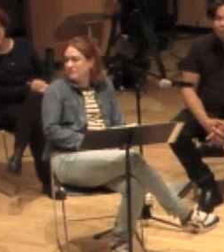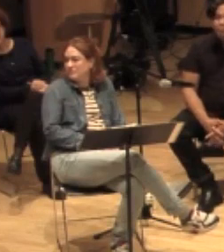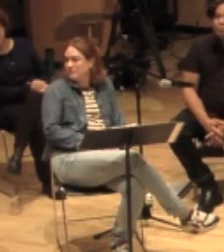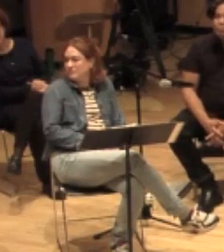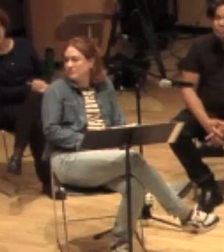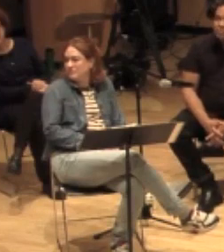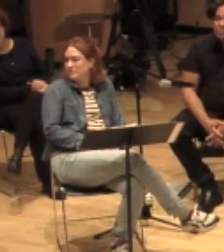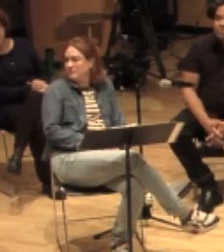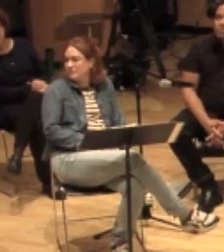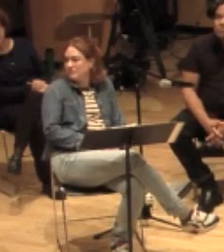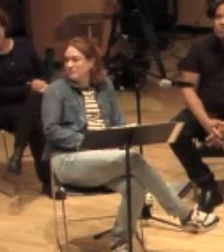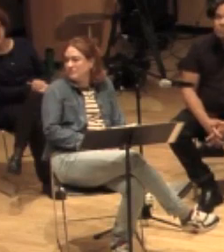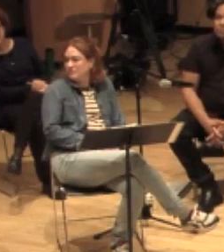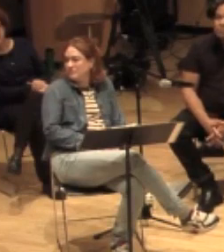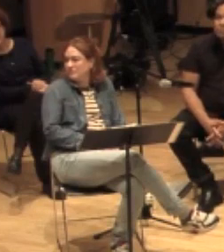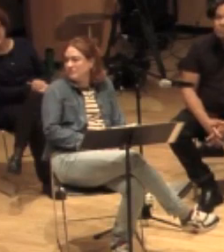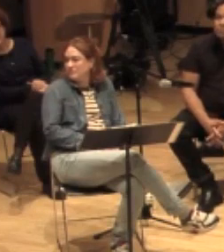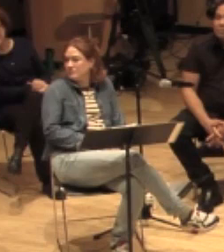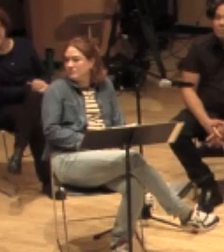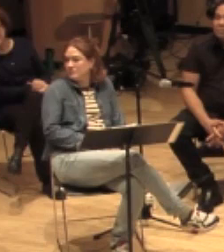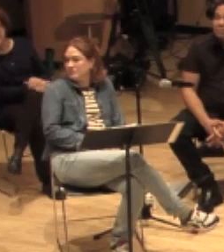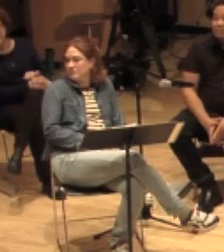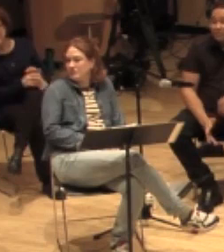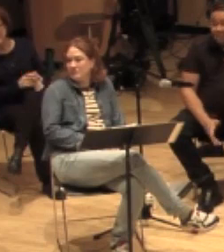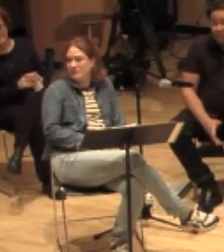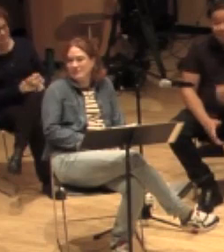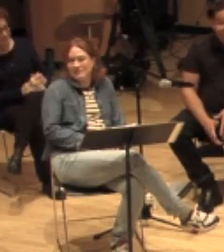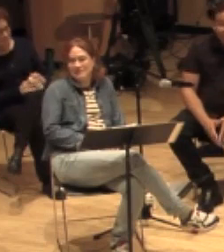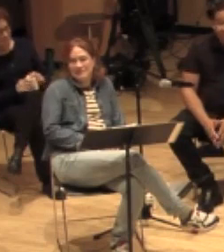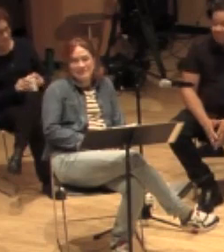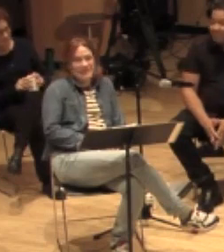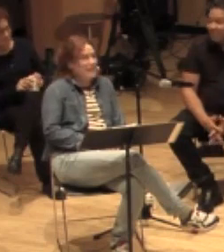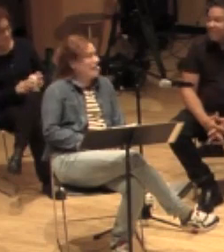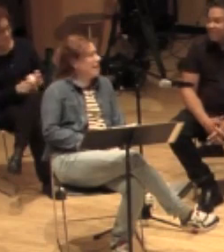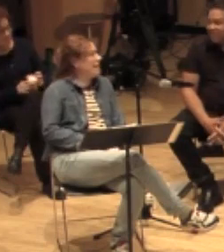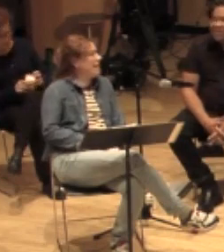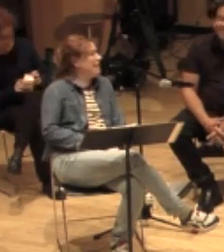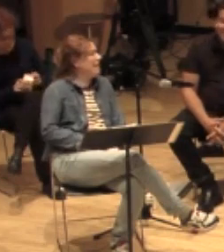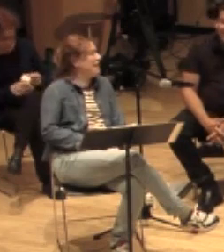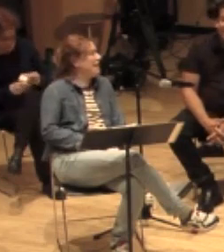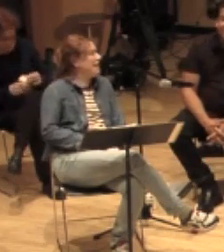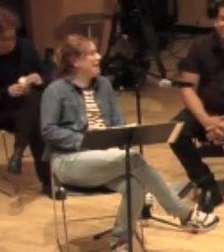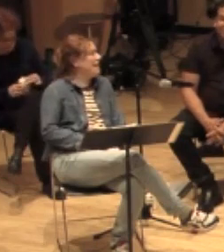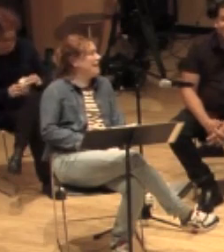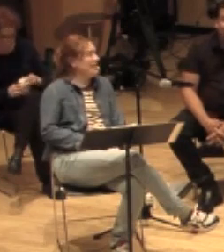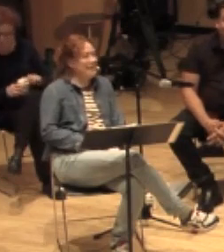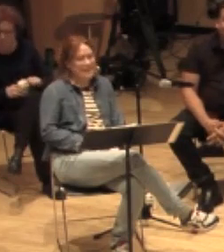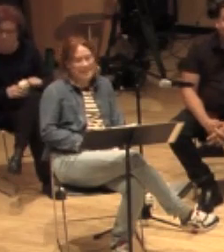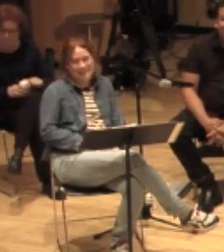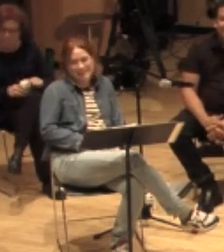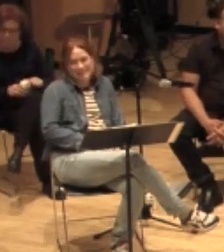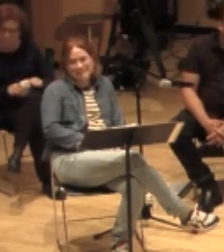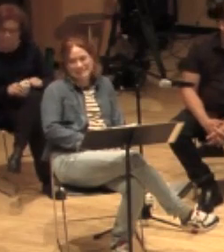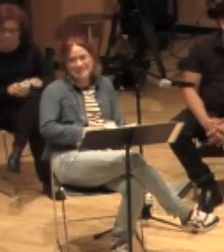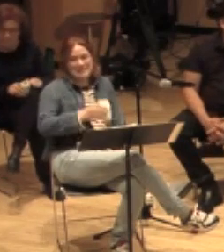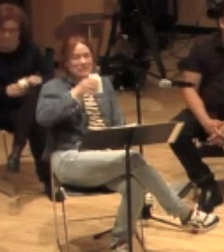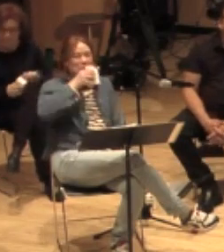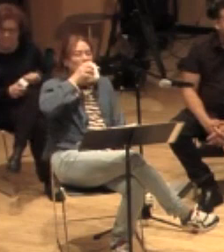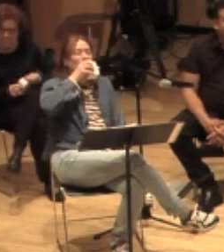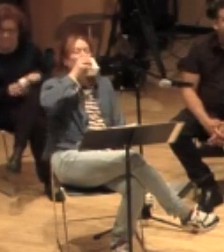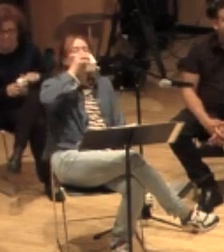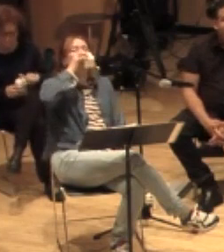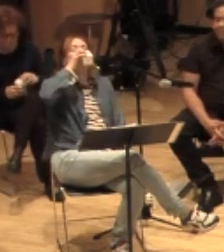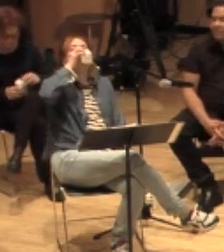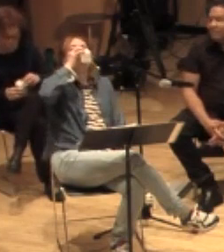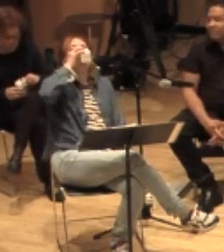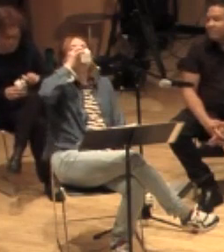note uh that she apparently has to give me year after year after year and